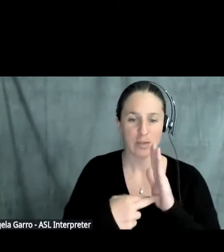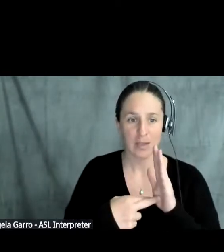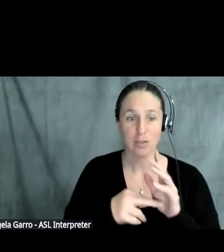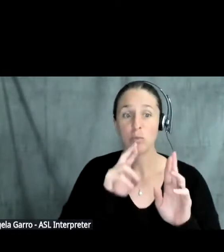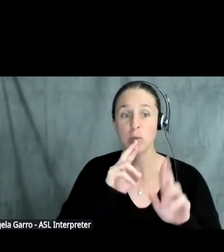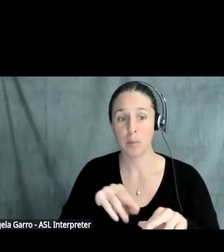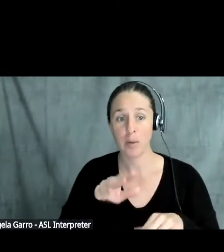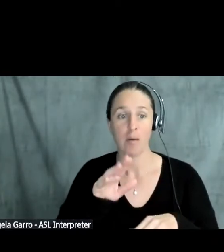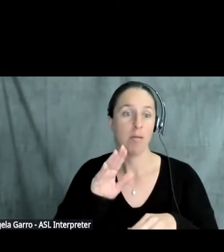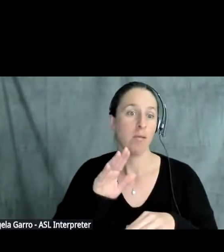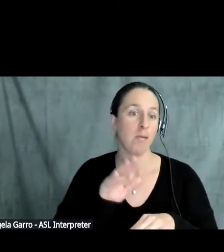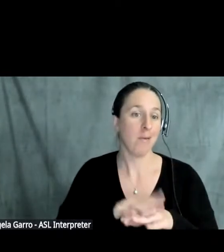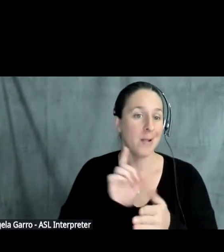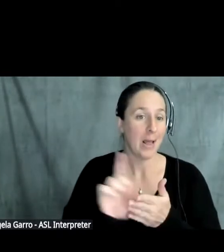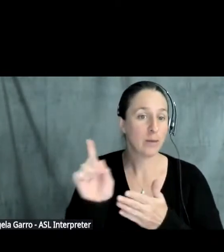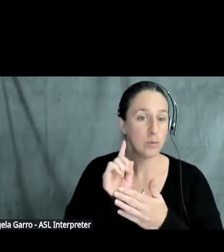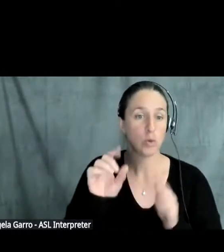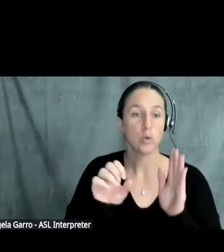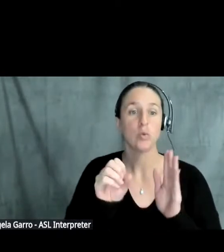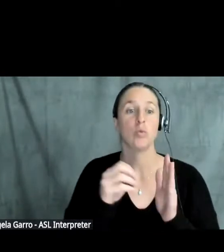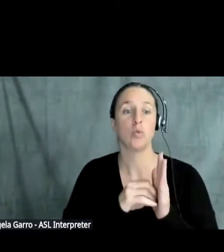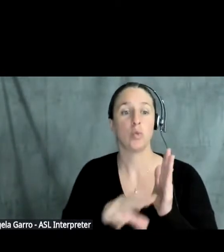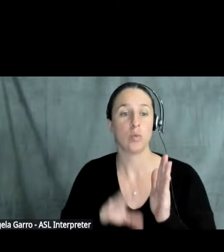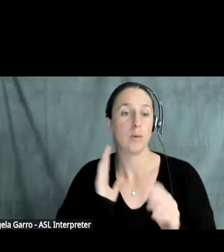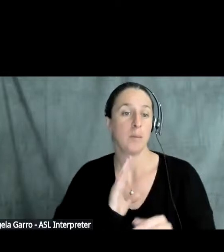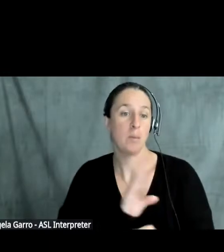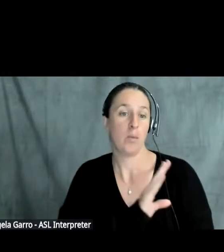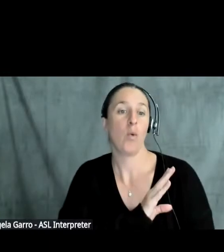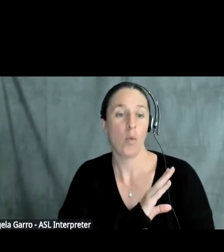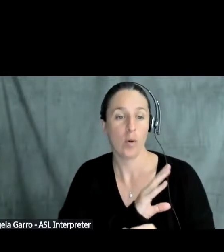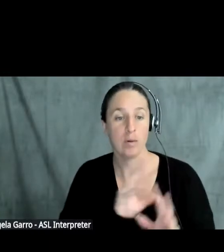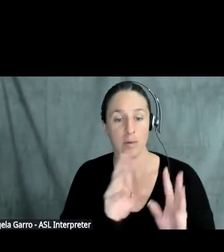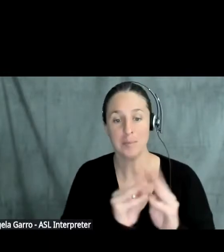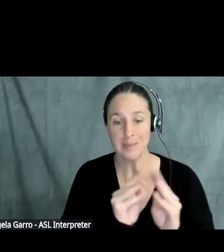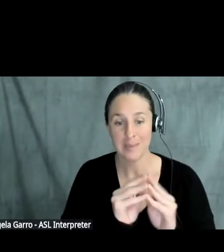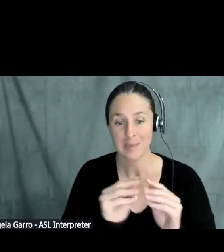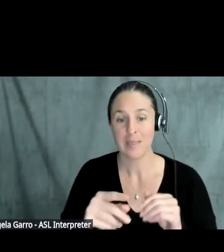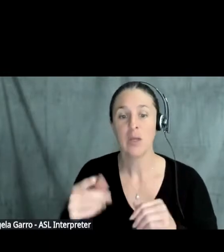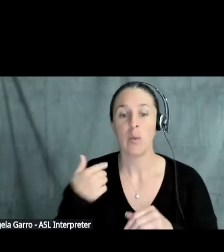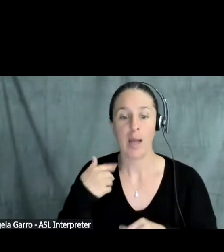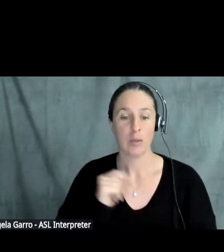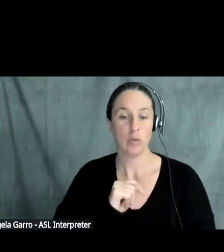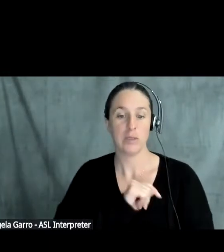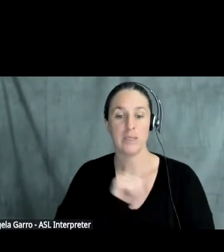board council meeting. We had a visit from Trustee Zuniga and Dr. Kemke.